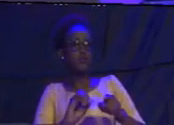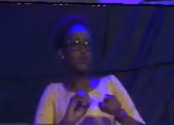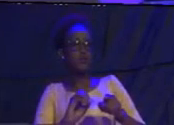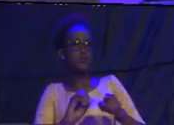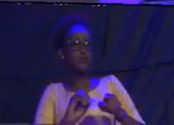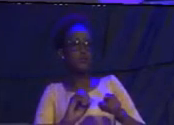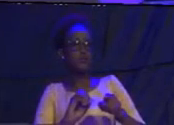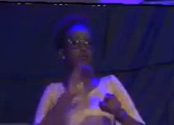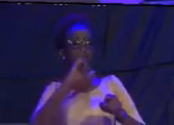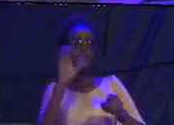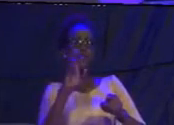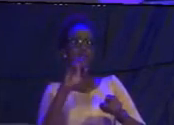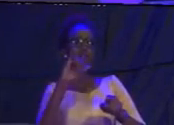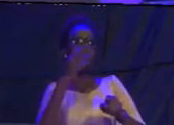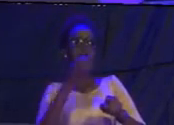Because